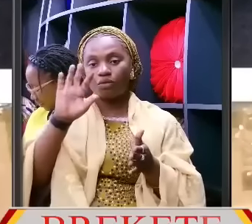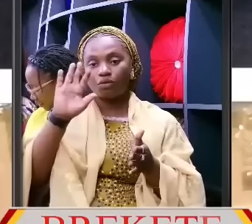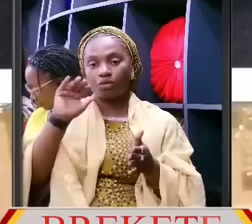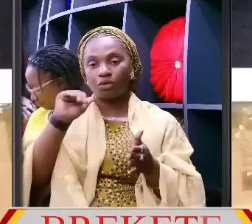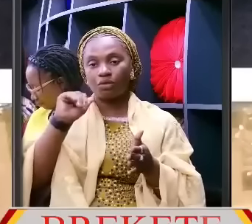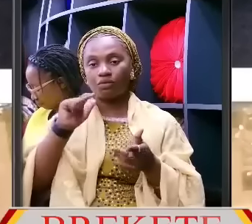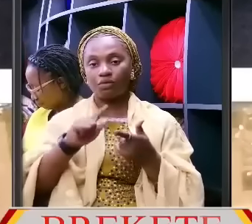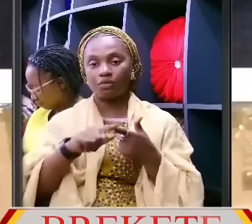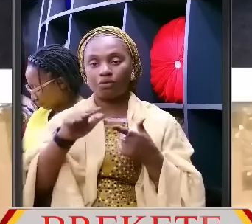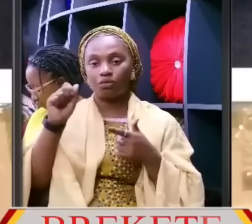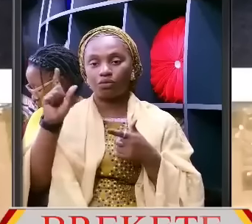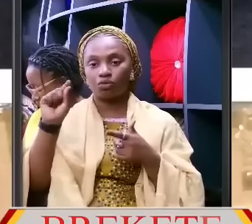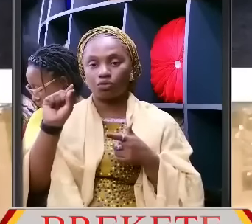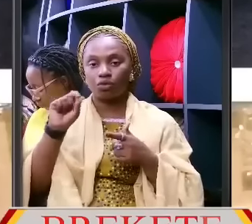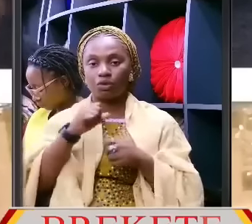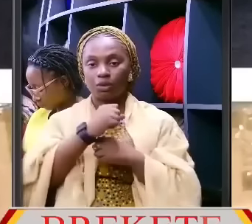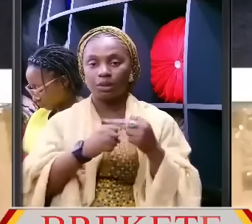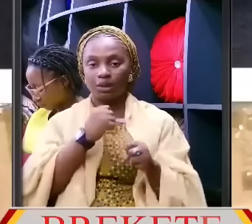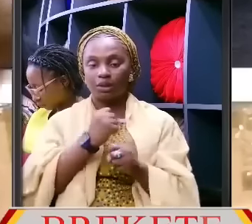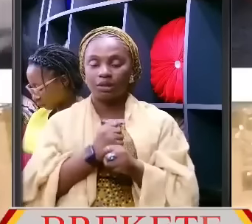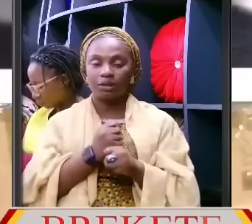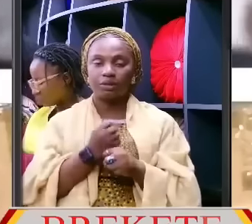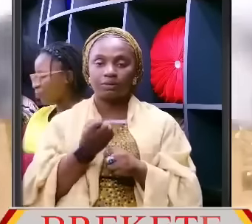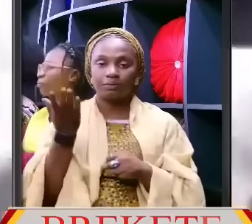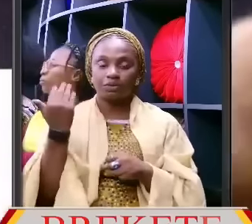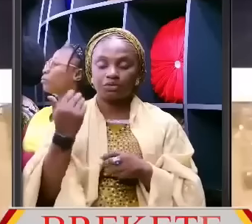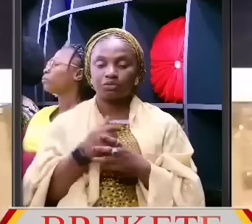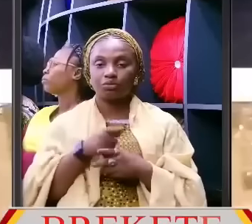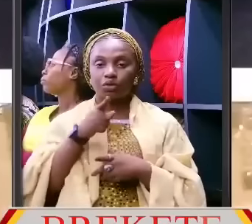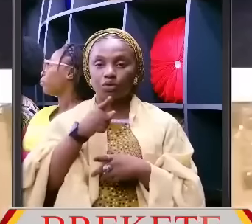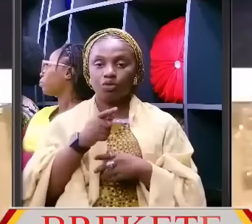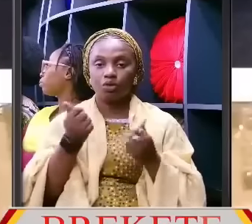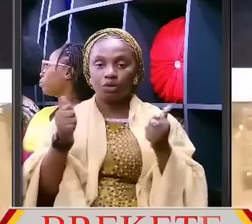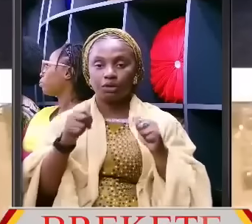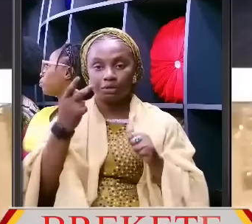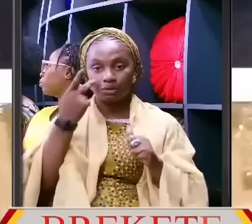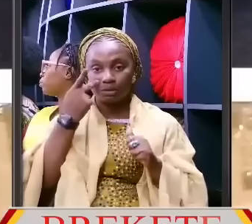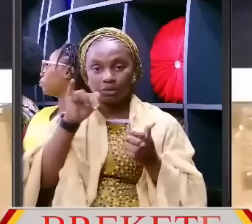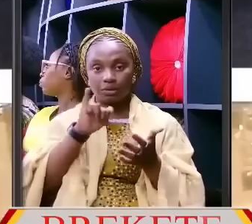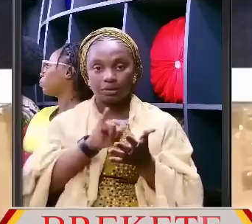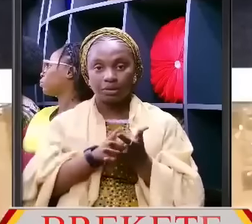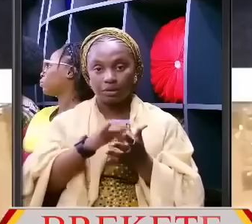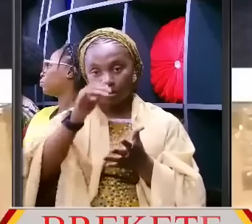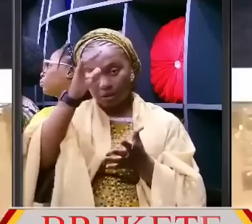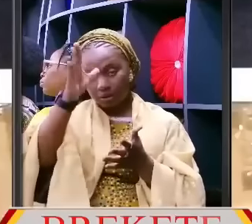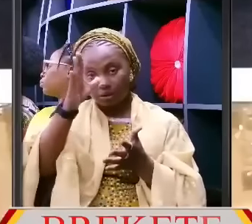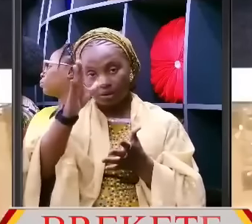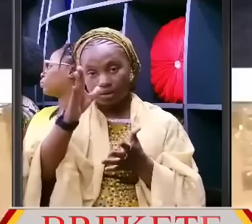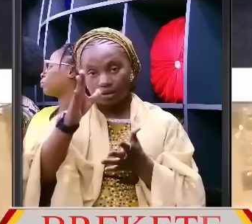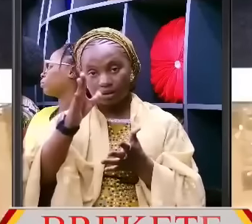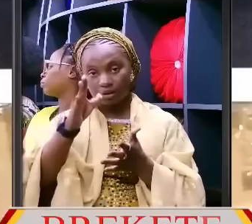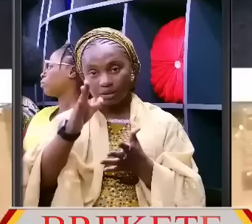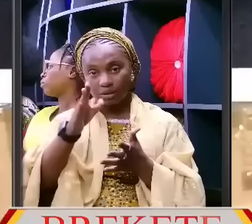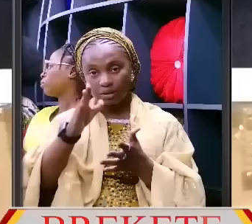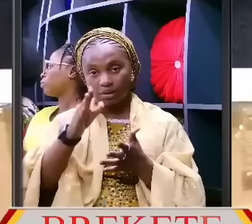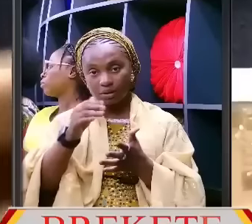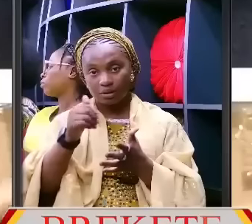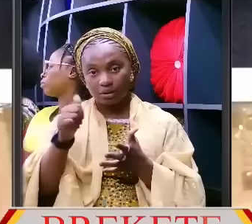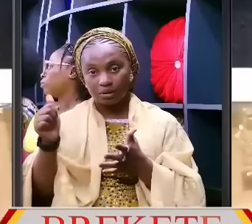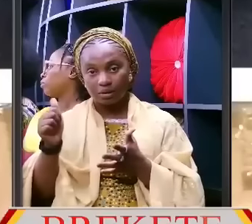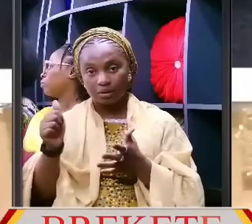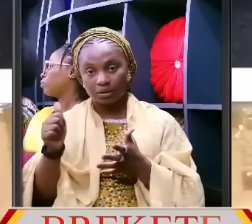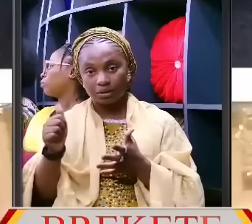Are we together? You can see that Daddy Alhassan, now because dialogue no happen, if not